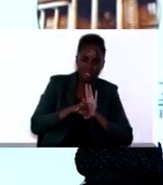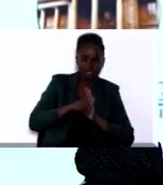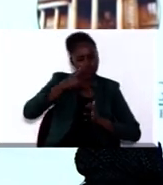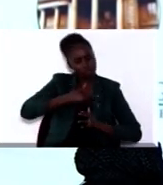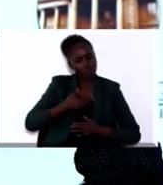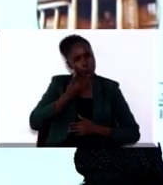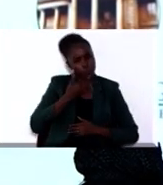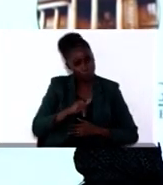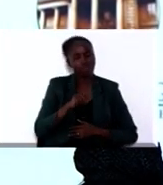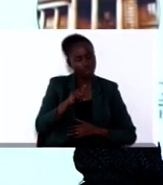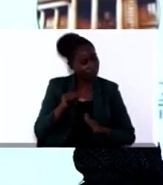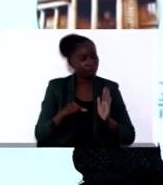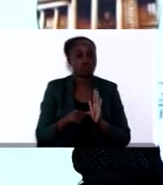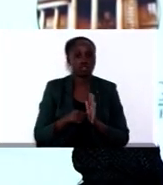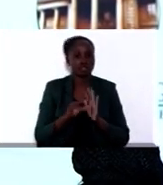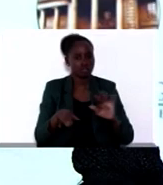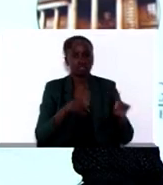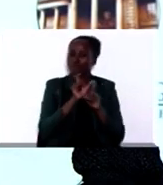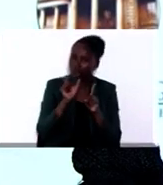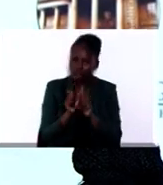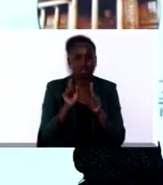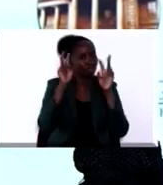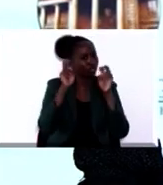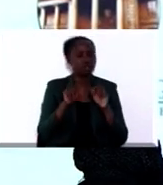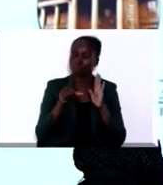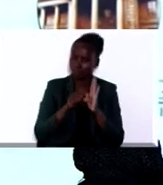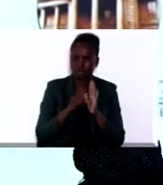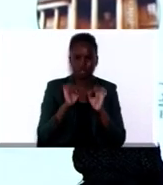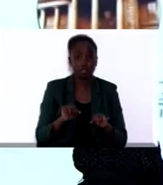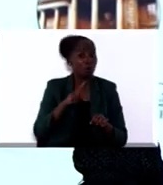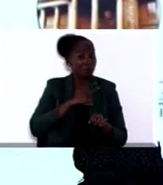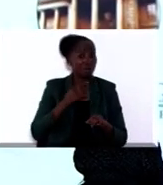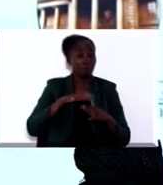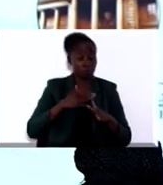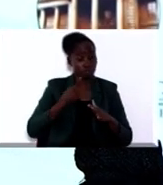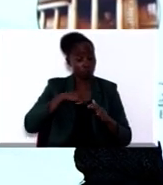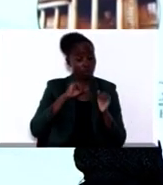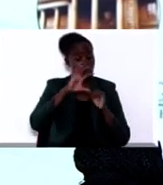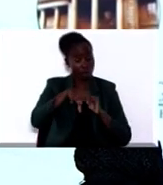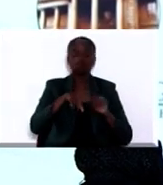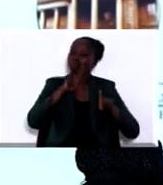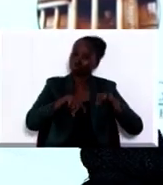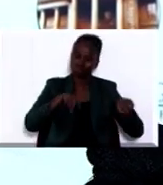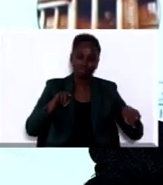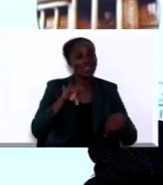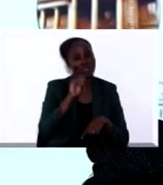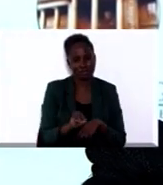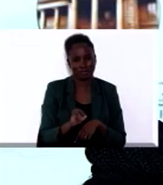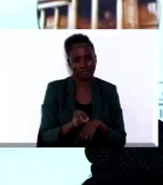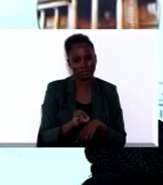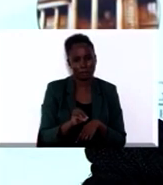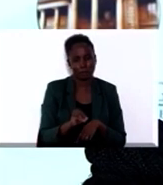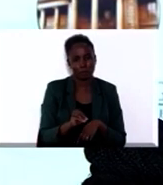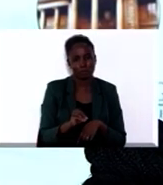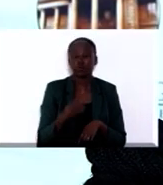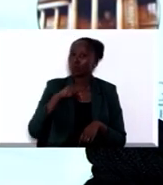are important, matters of culture, because we are a diverse province. We are the creative pulse of our nation. We are